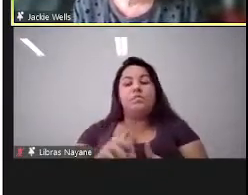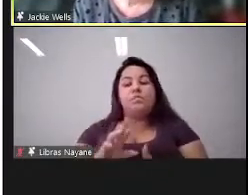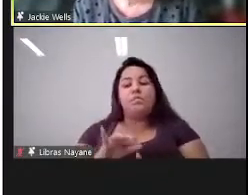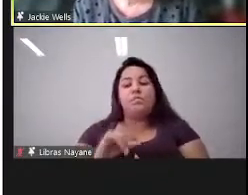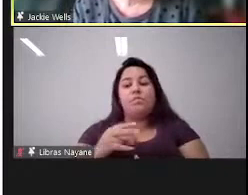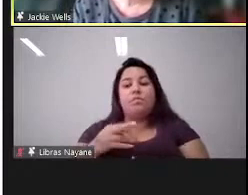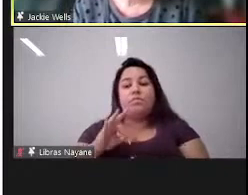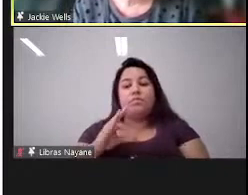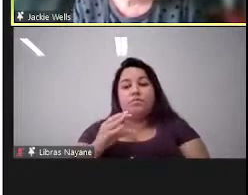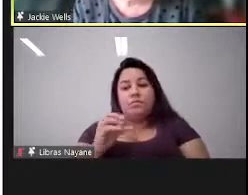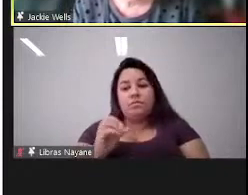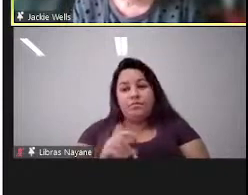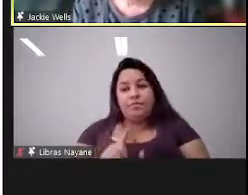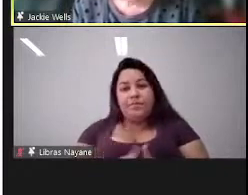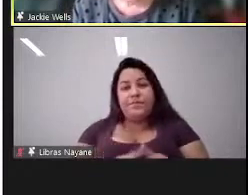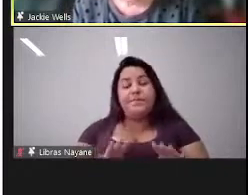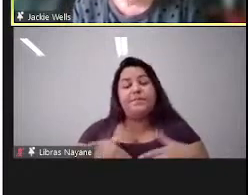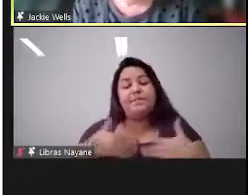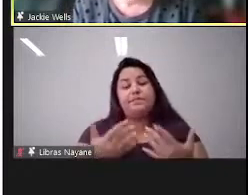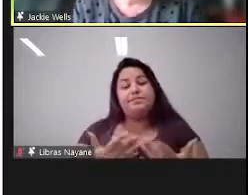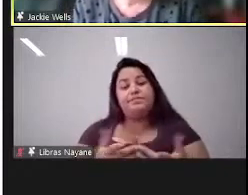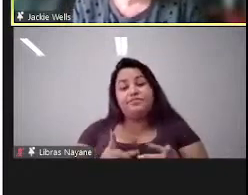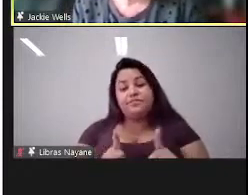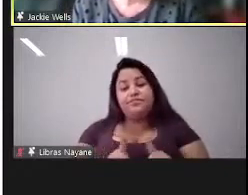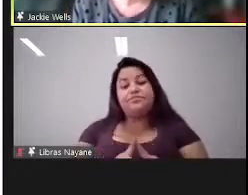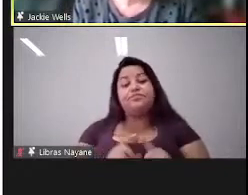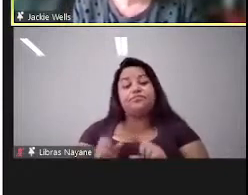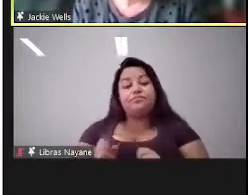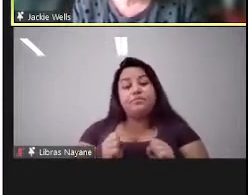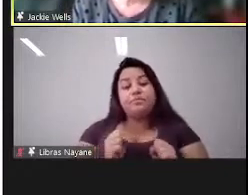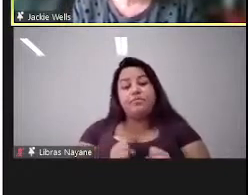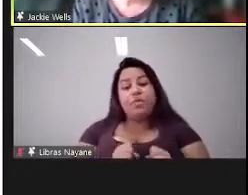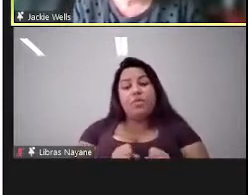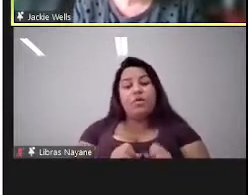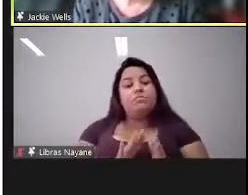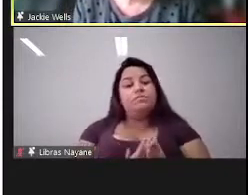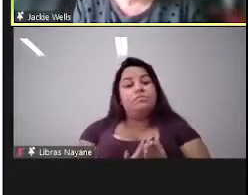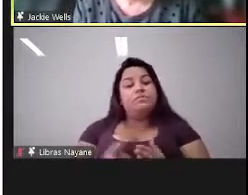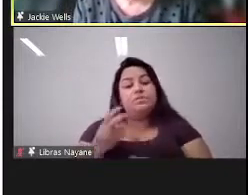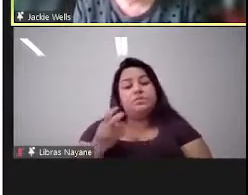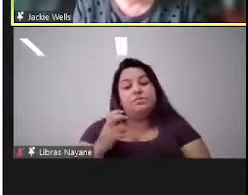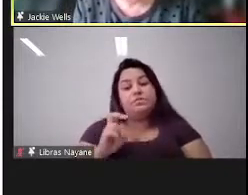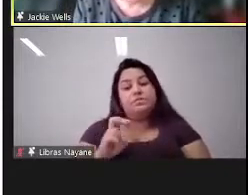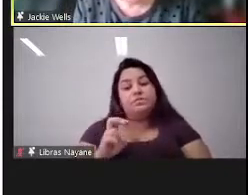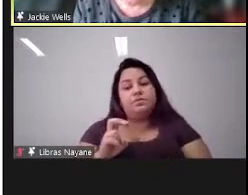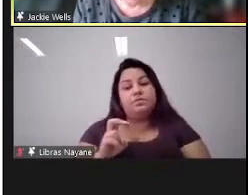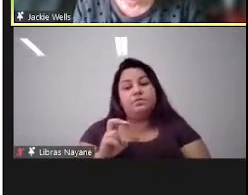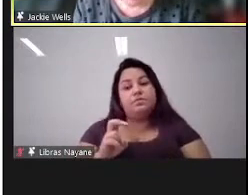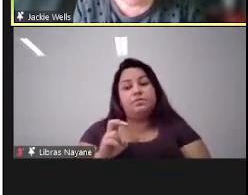savers are able to withdraw 25% of their fund, their accumulated fund,